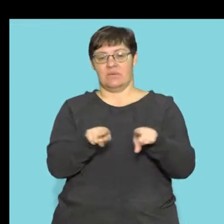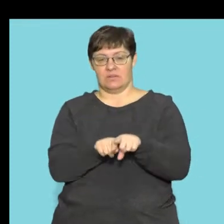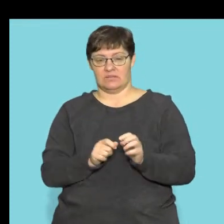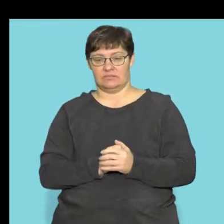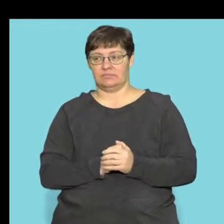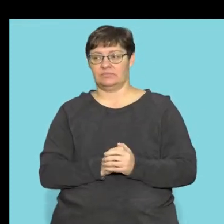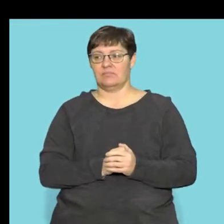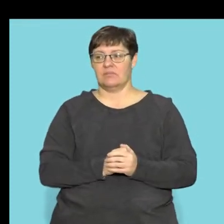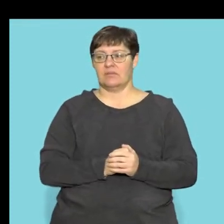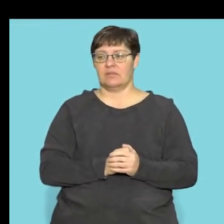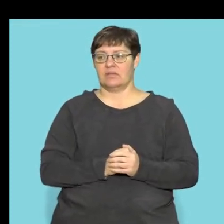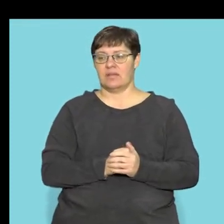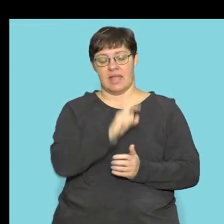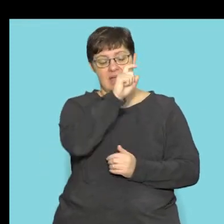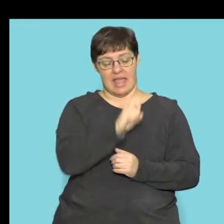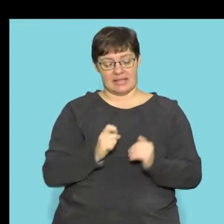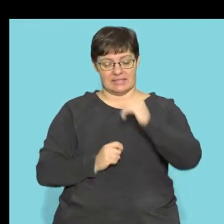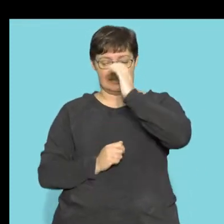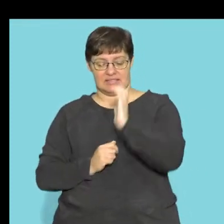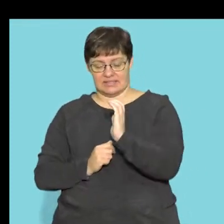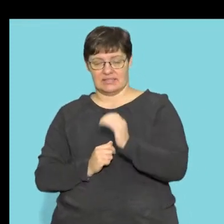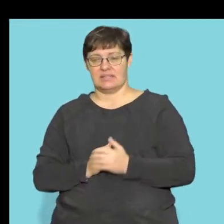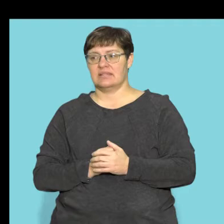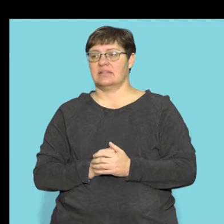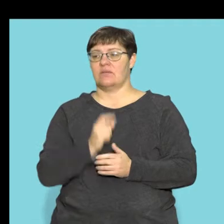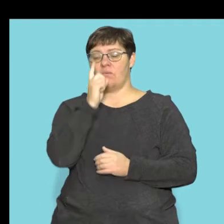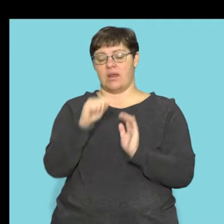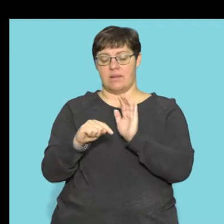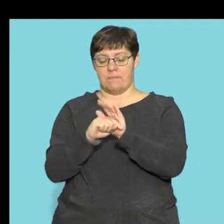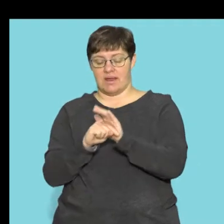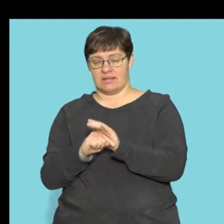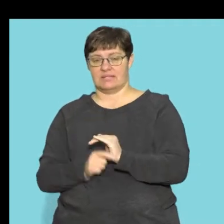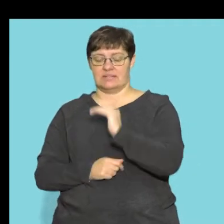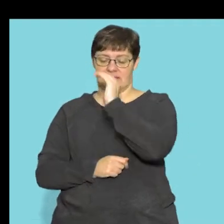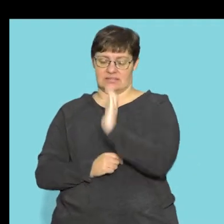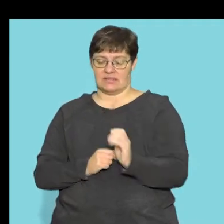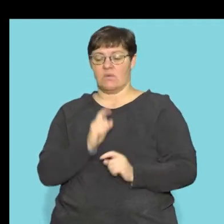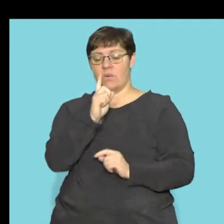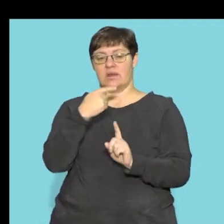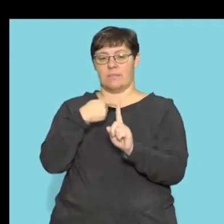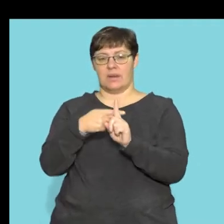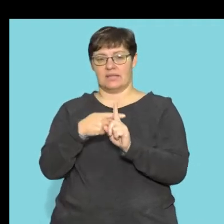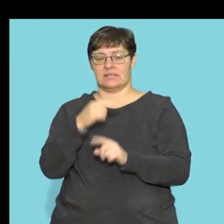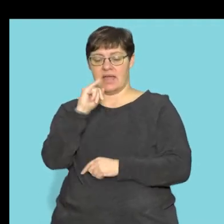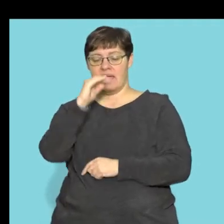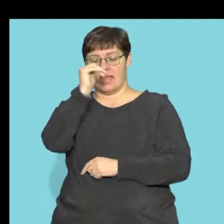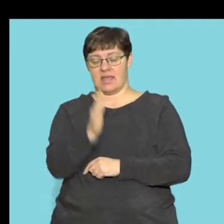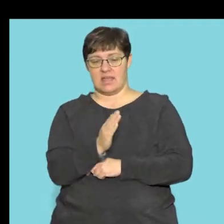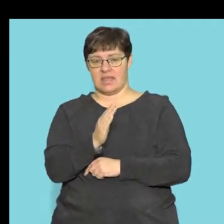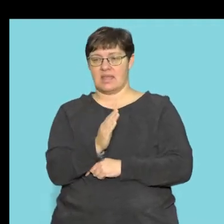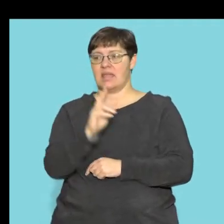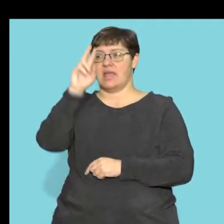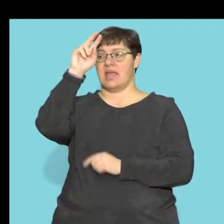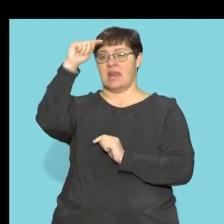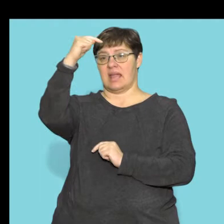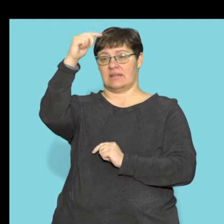is equals to, open my bracket, X outside there, 1 minus 1 plus I to the